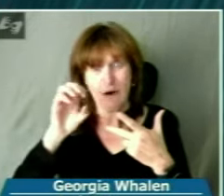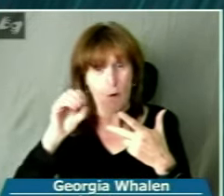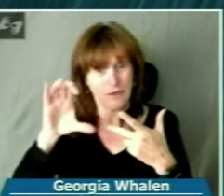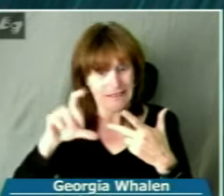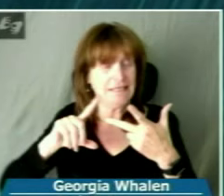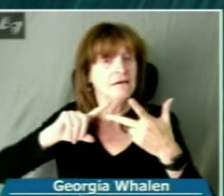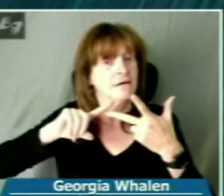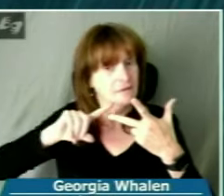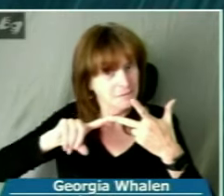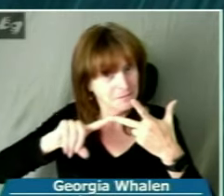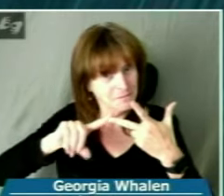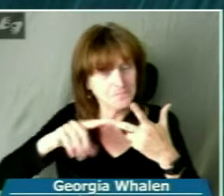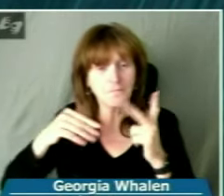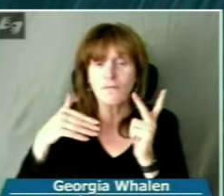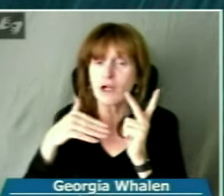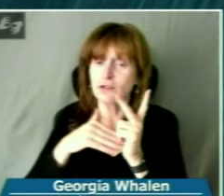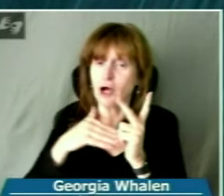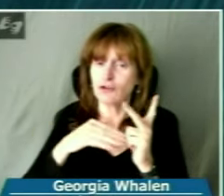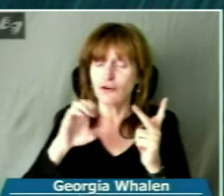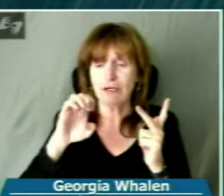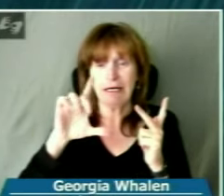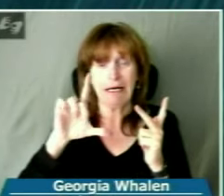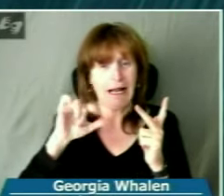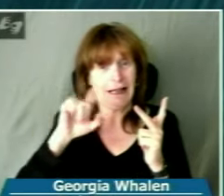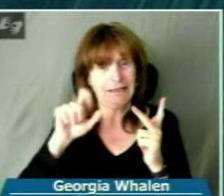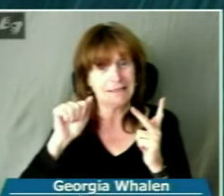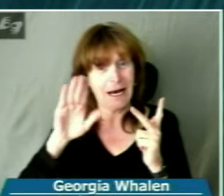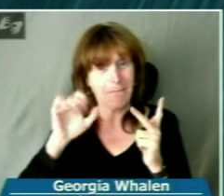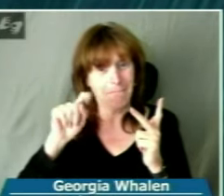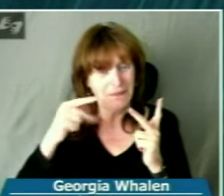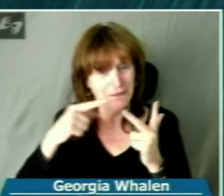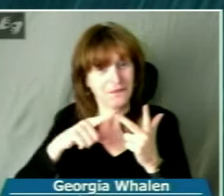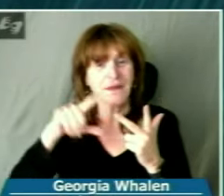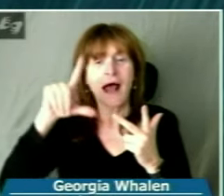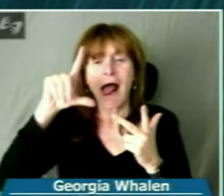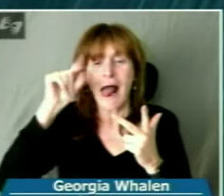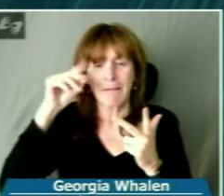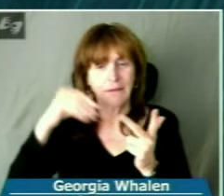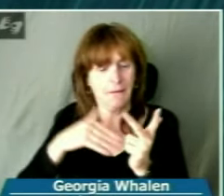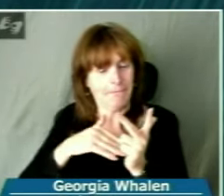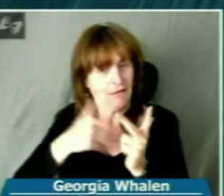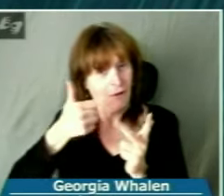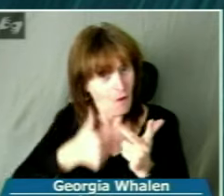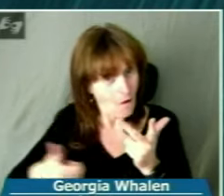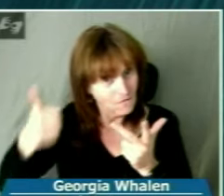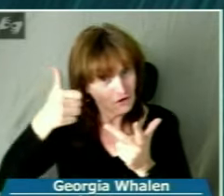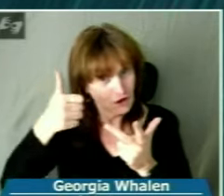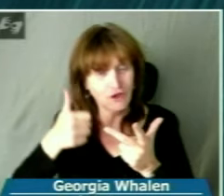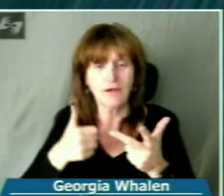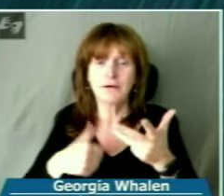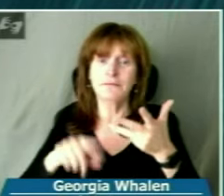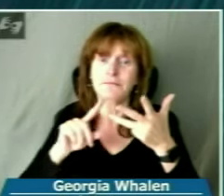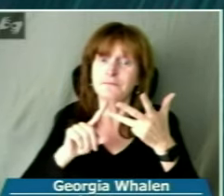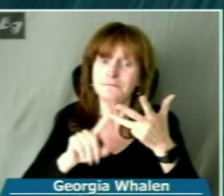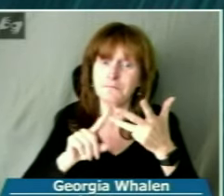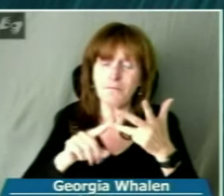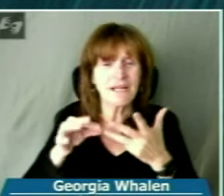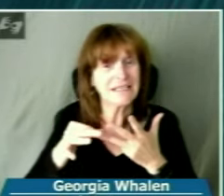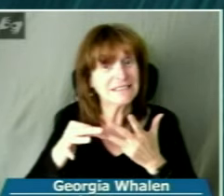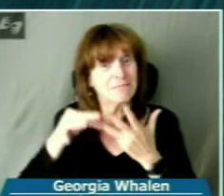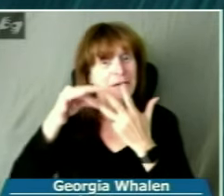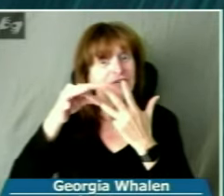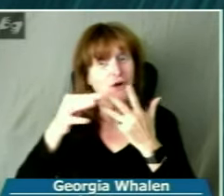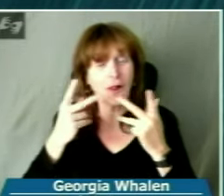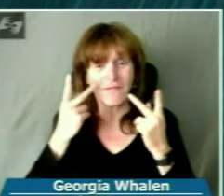Operations Center, Dr. Elizabeth Richardson, City of Hamilton's Medical Officer of Health, and again, we have another special guest this